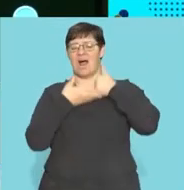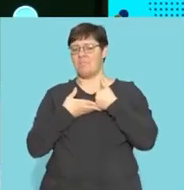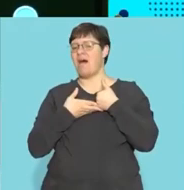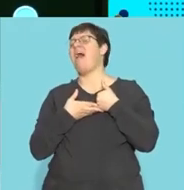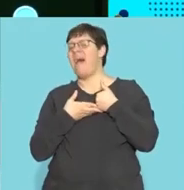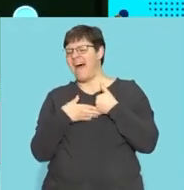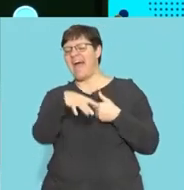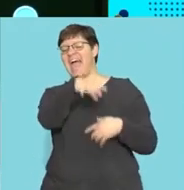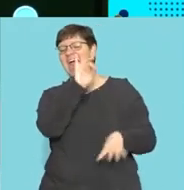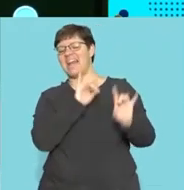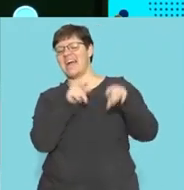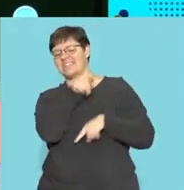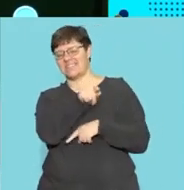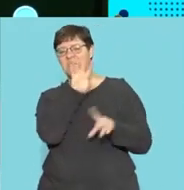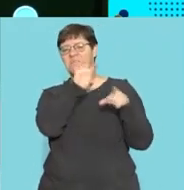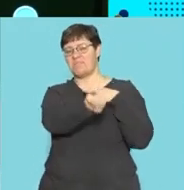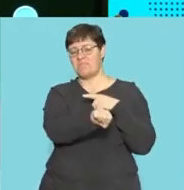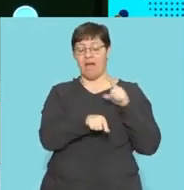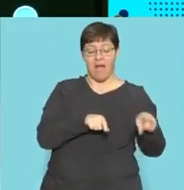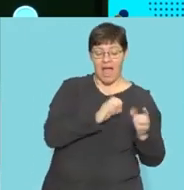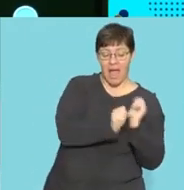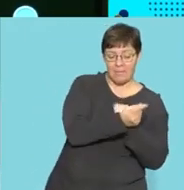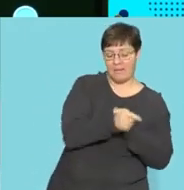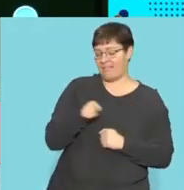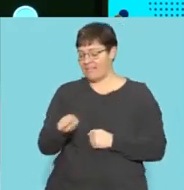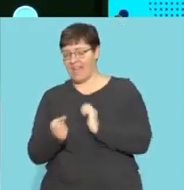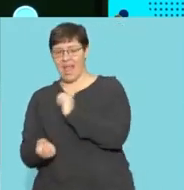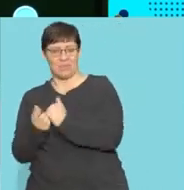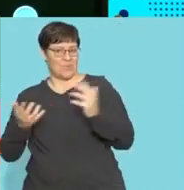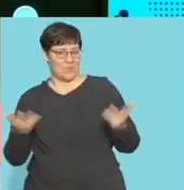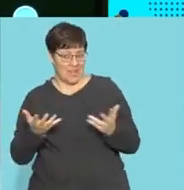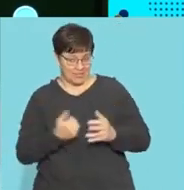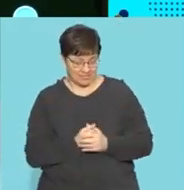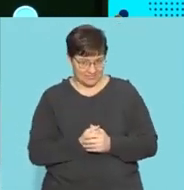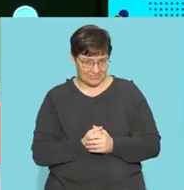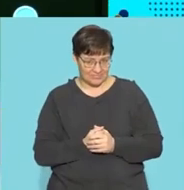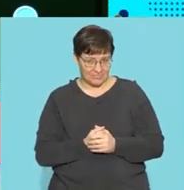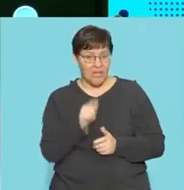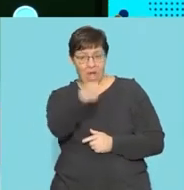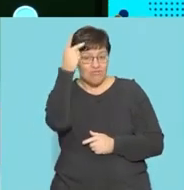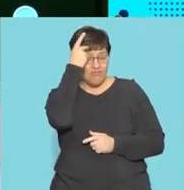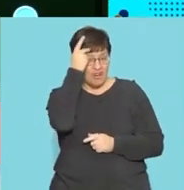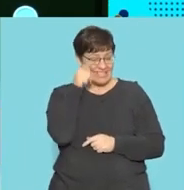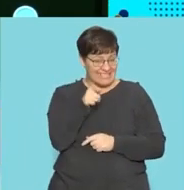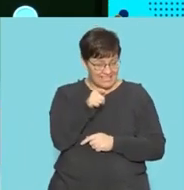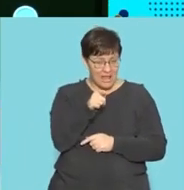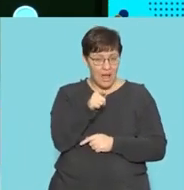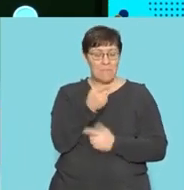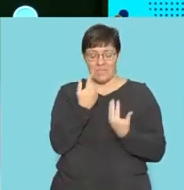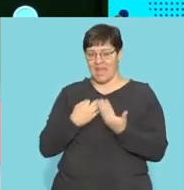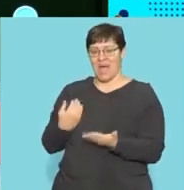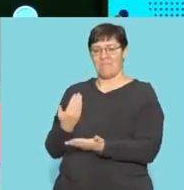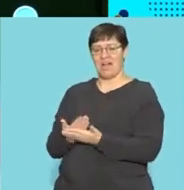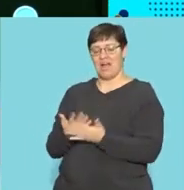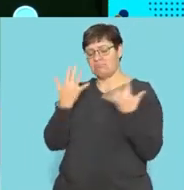to analyze and to recognize where things are happening. So let's apply this knowledge to try and work